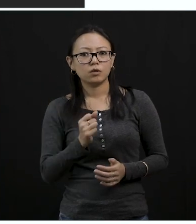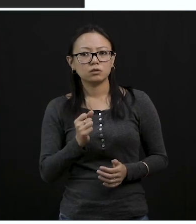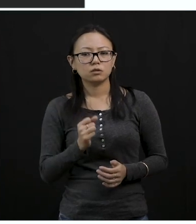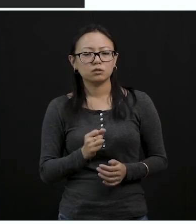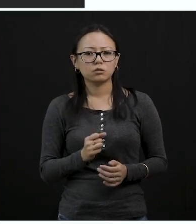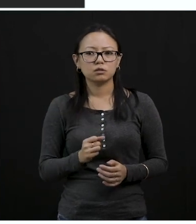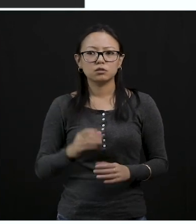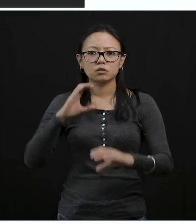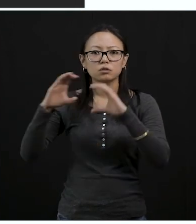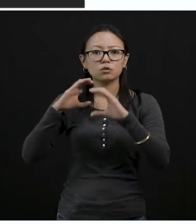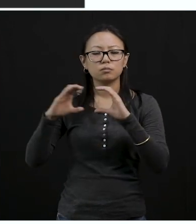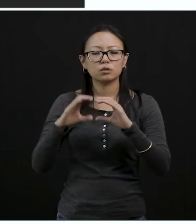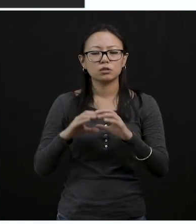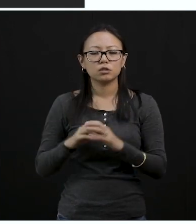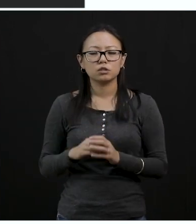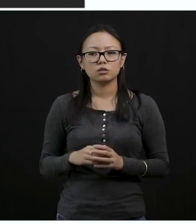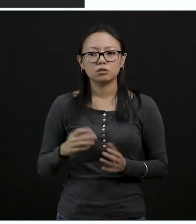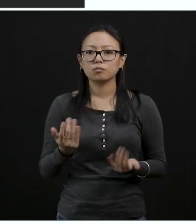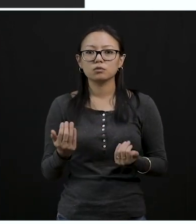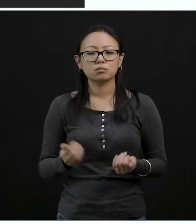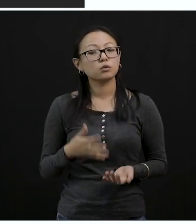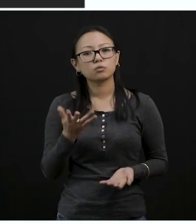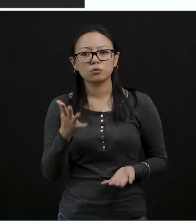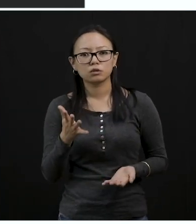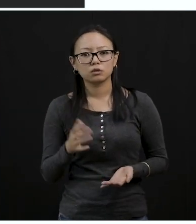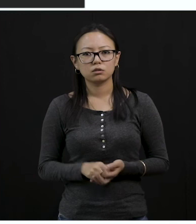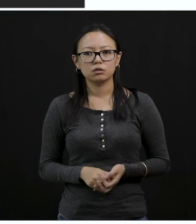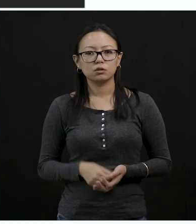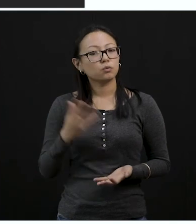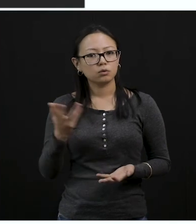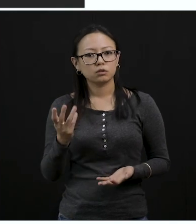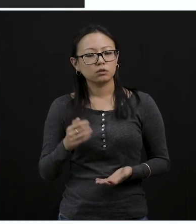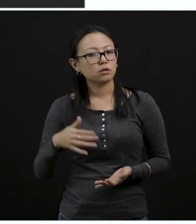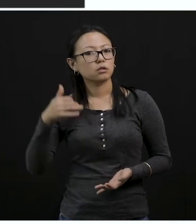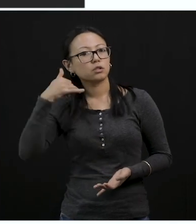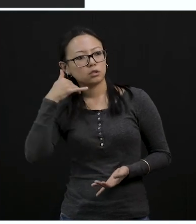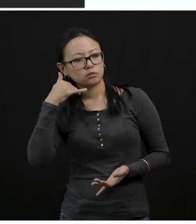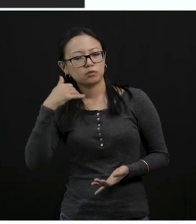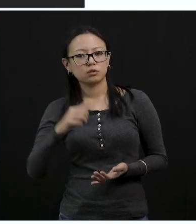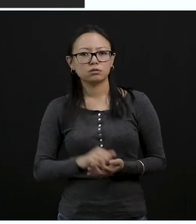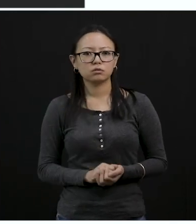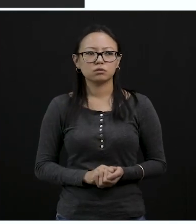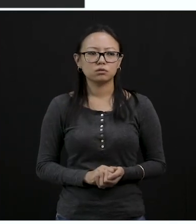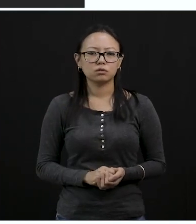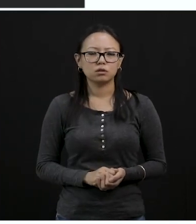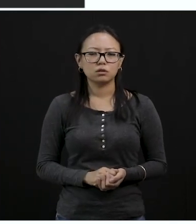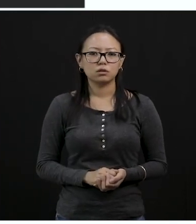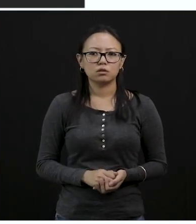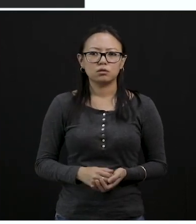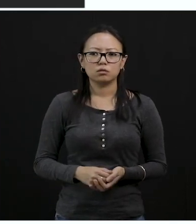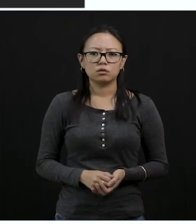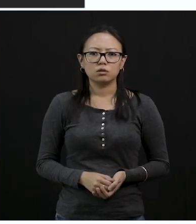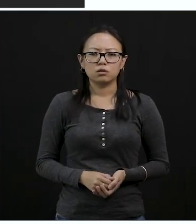telephone, all right? The third one, the most popular means of communication is, again, telephone,